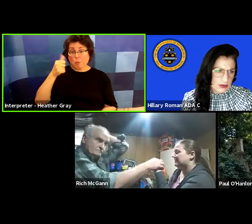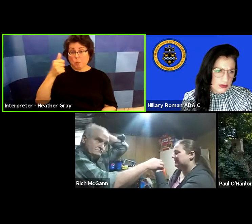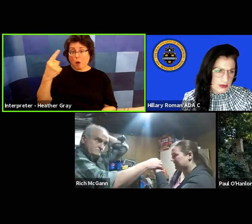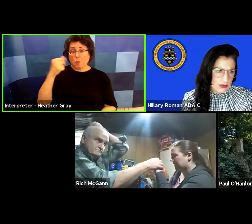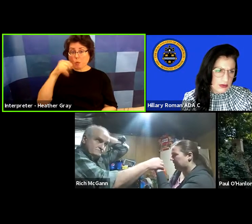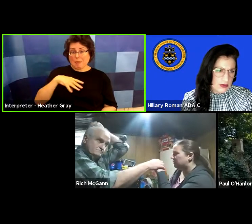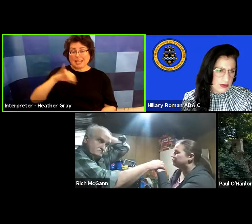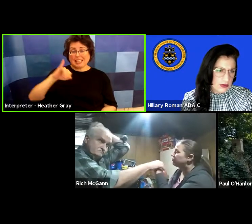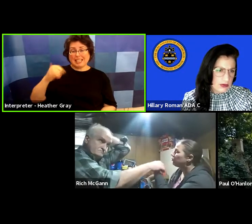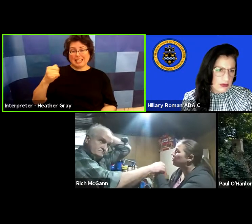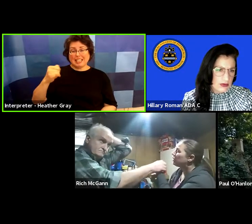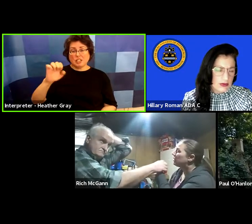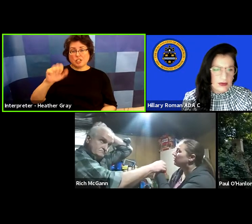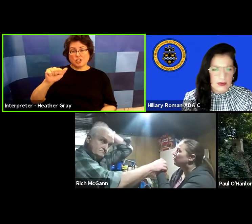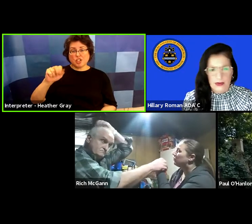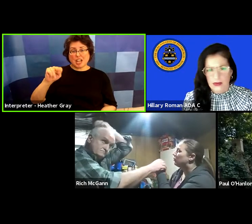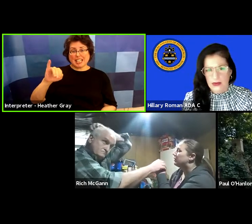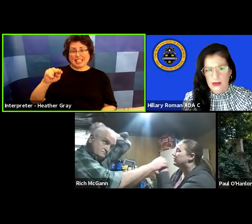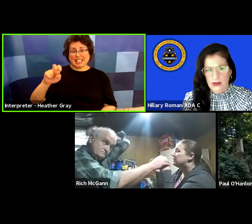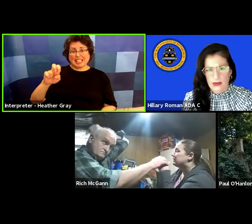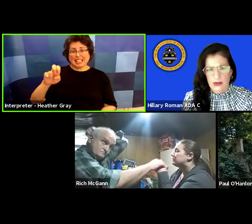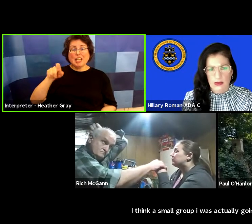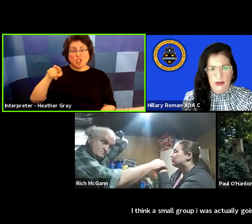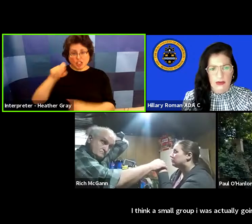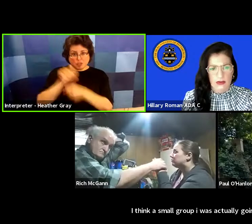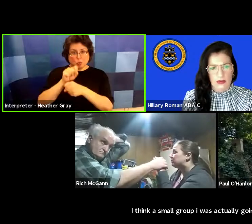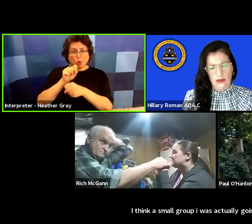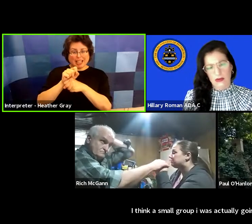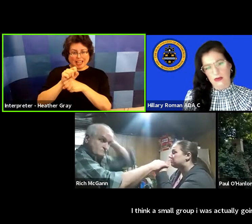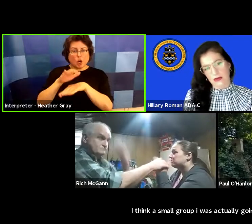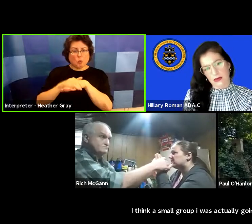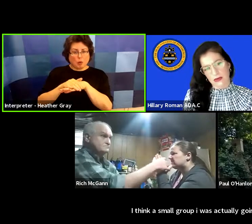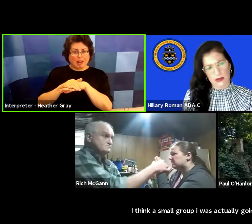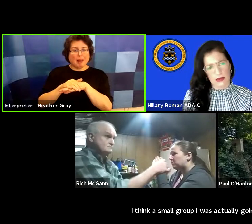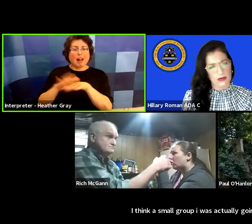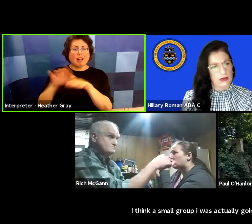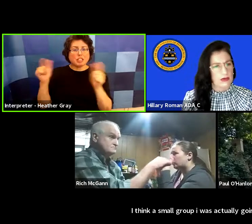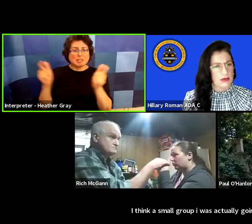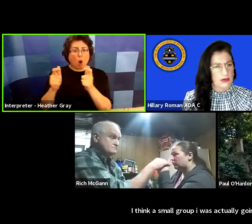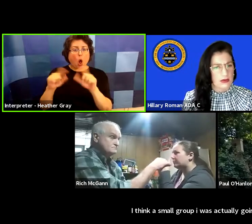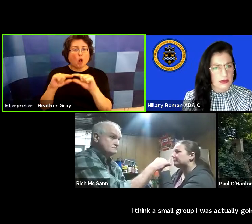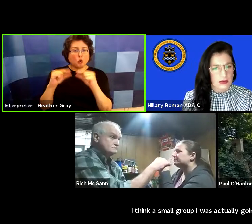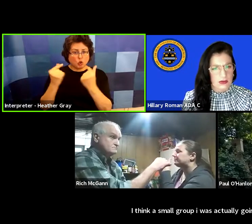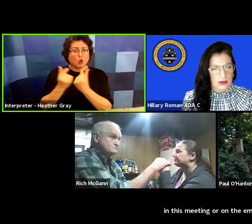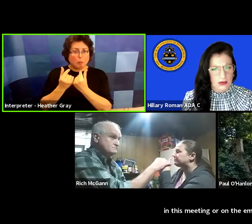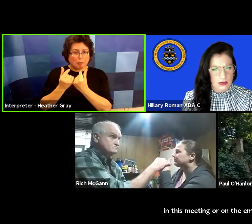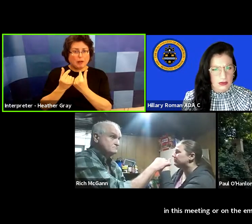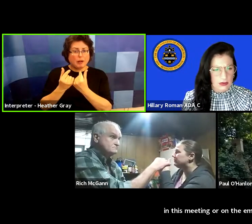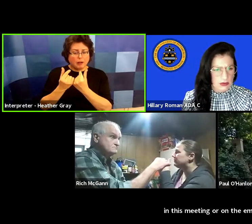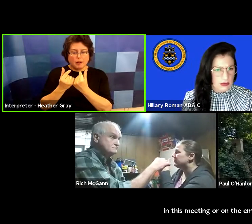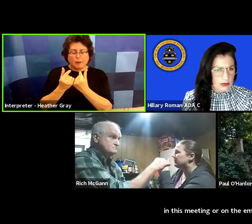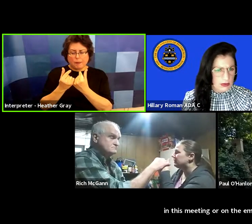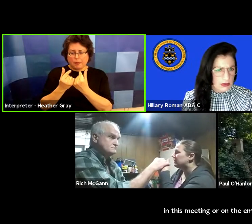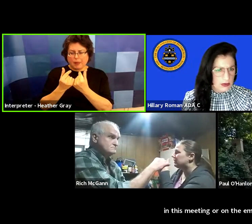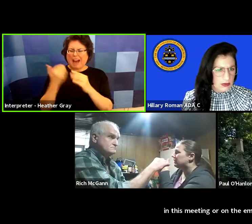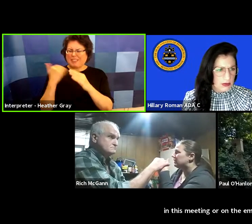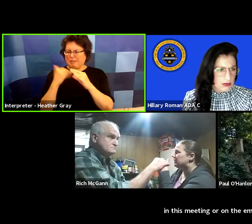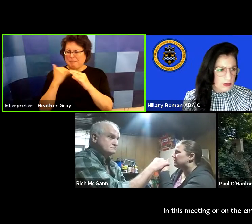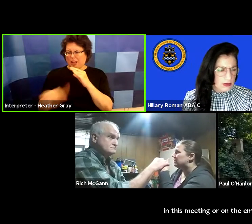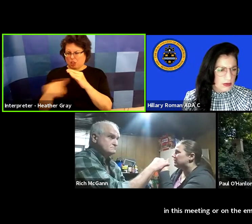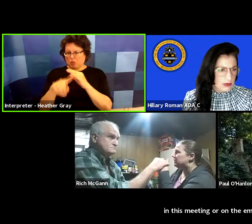I think, a small group. I was actually going to mention it in this meeting or on the email, or email you guys later about it.